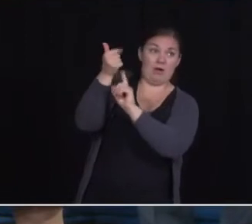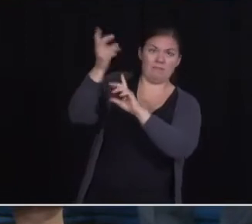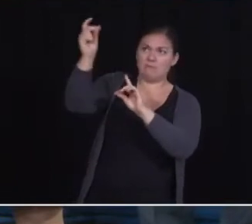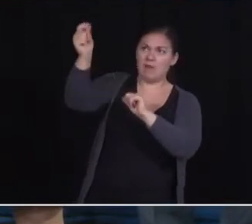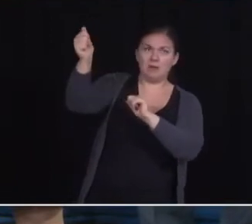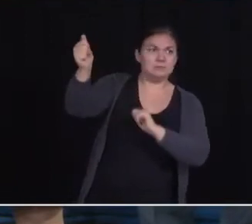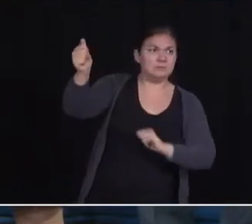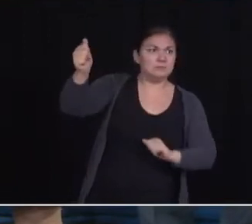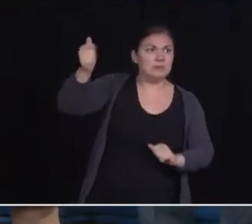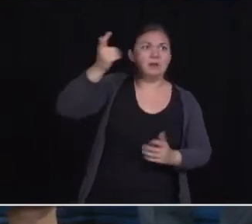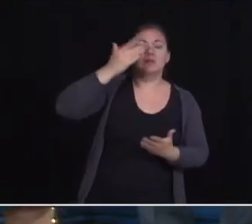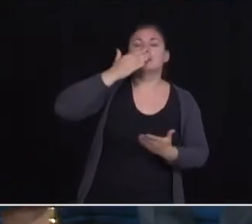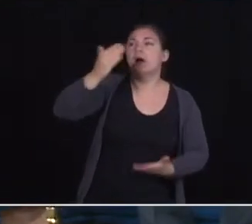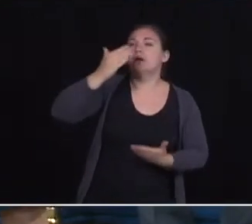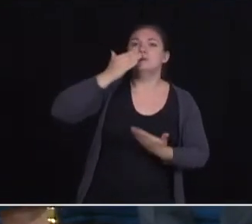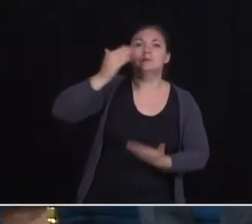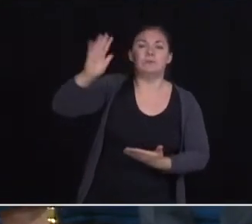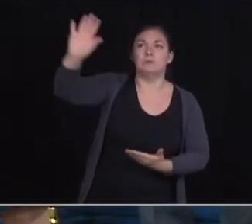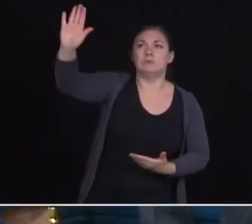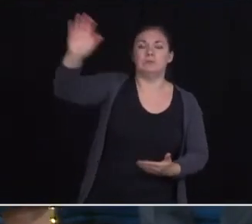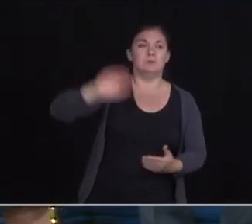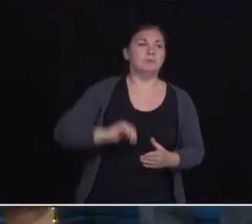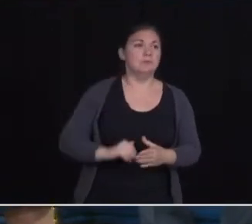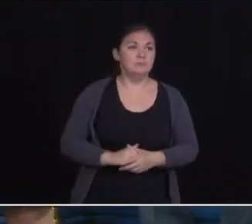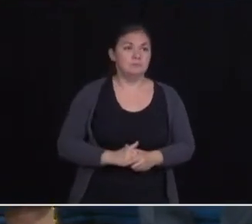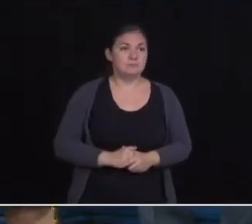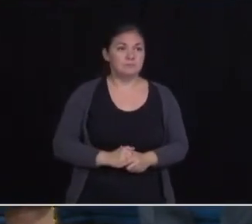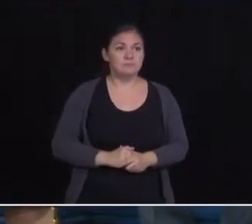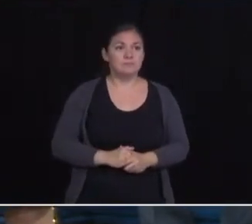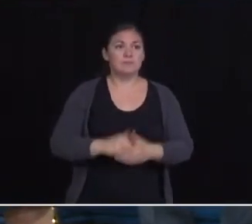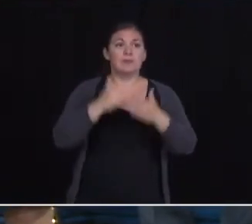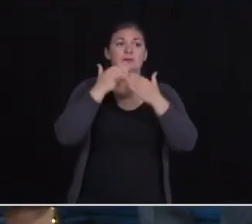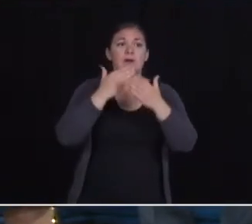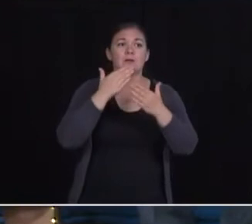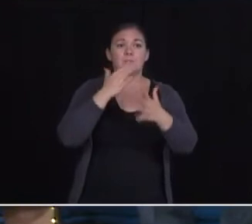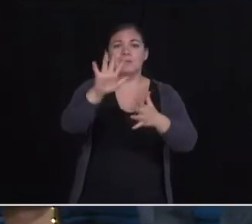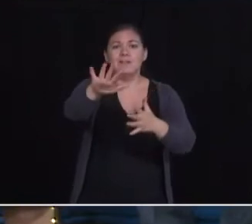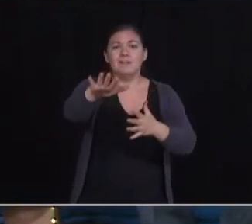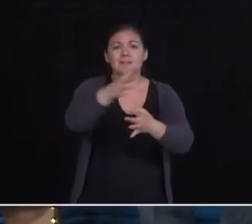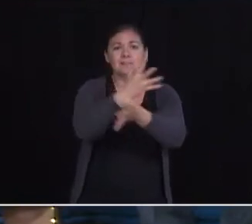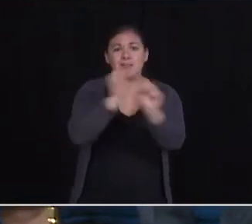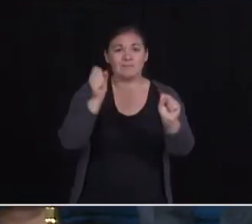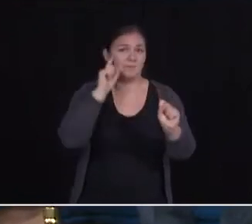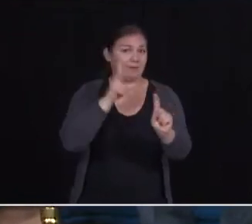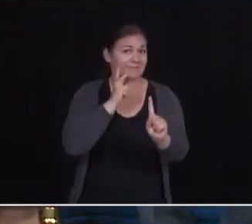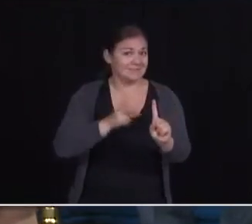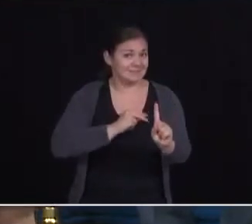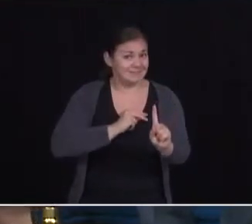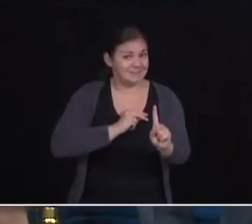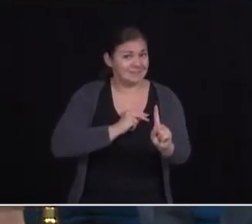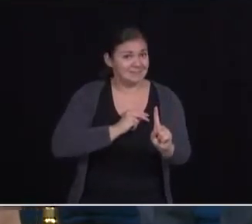Thank you, everyone. Thank you, everyone. Please have a very safe Thanksgiving, and God bless you and your families. Thank you.